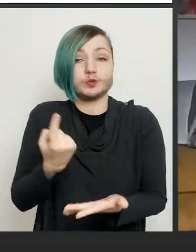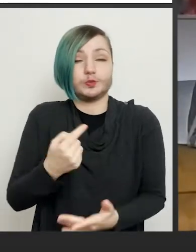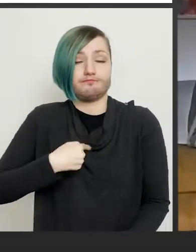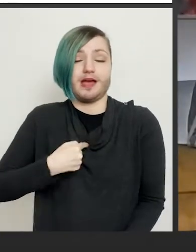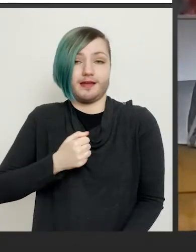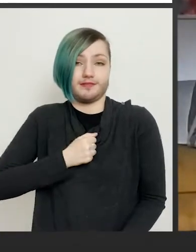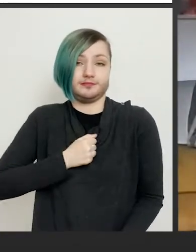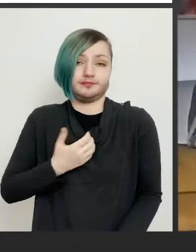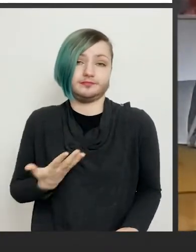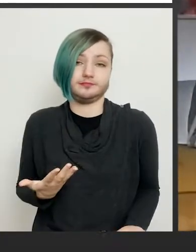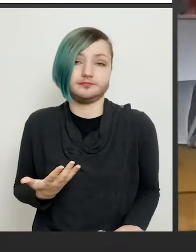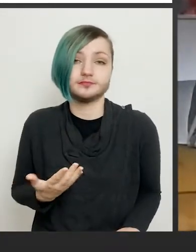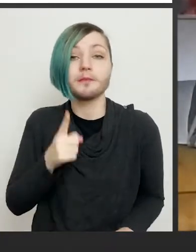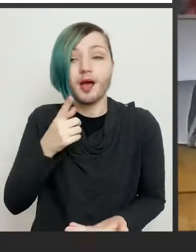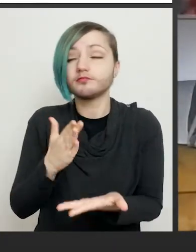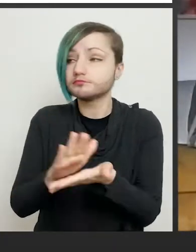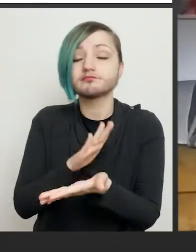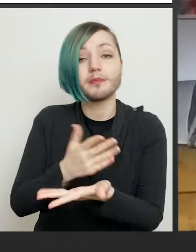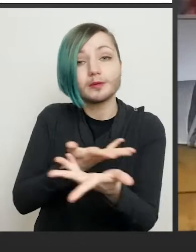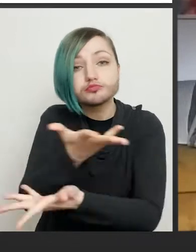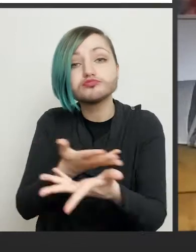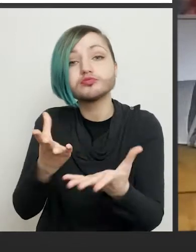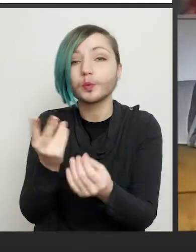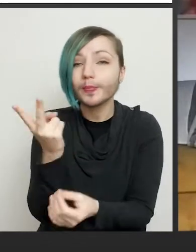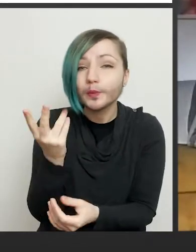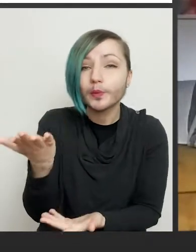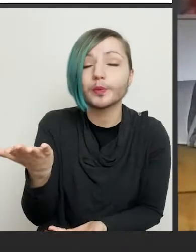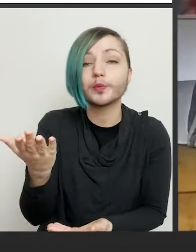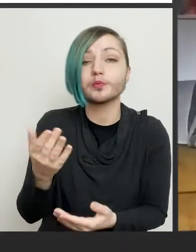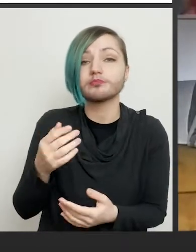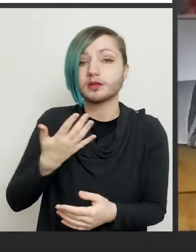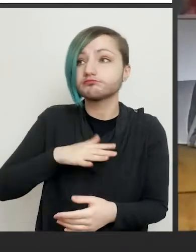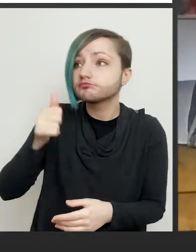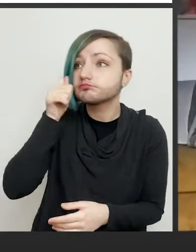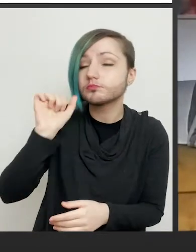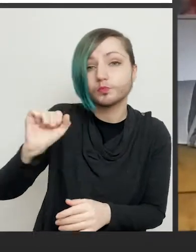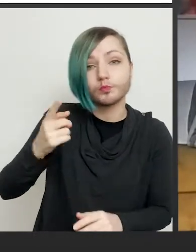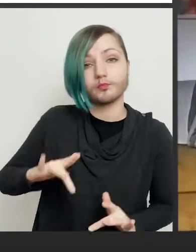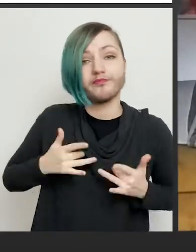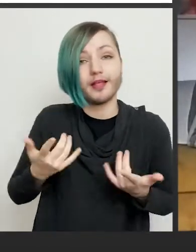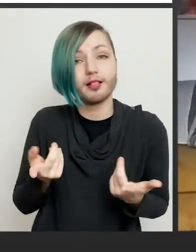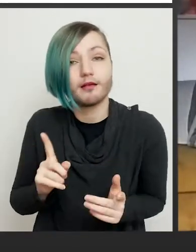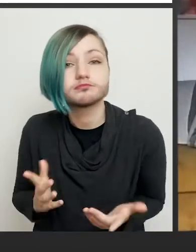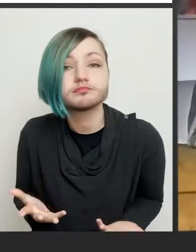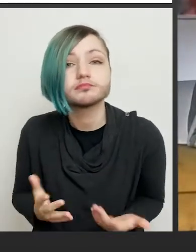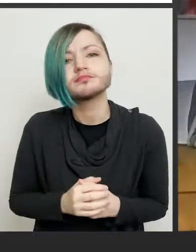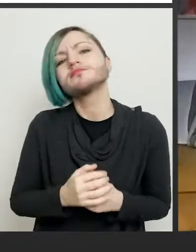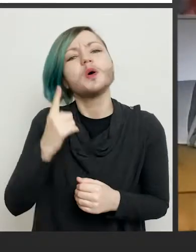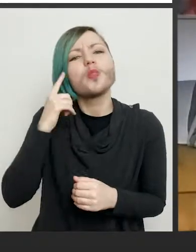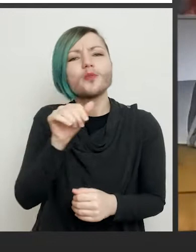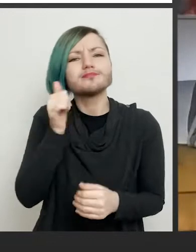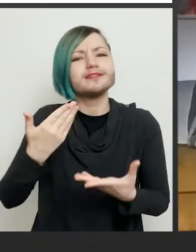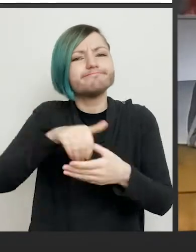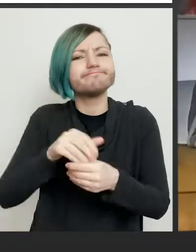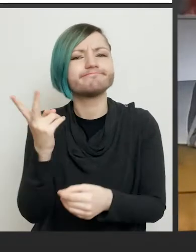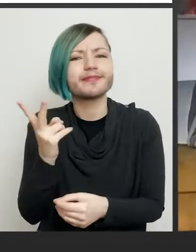mine, but I'm really happy for you to have a say in it, and have a think about what you think would be good, because I thought it was nice to